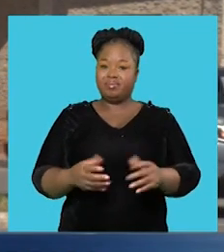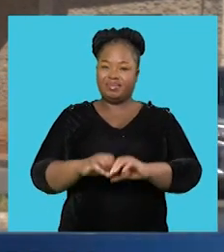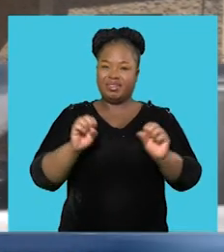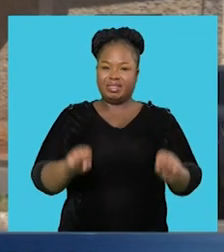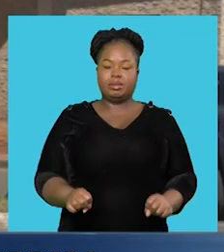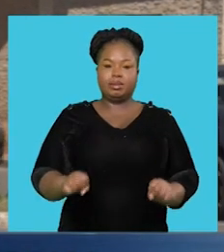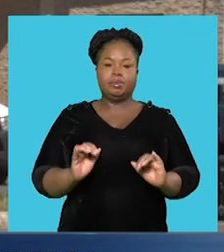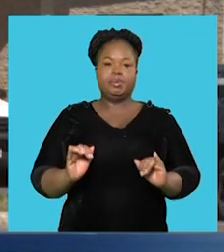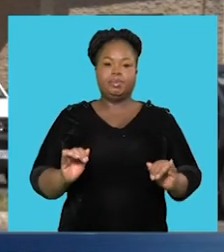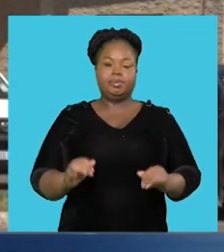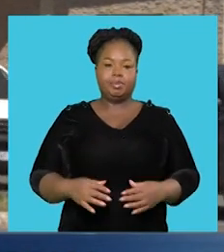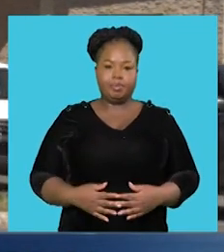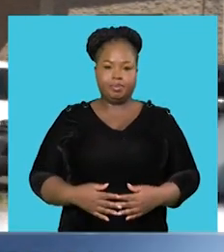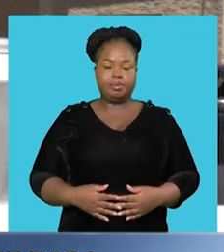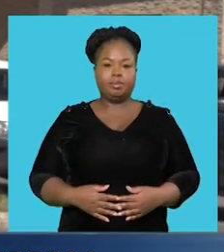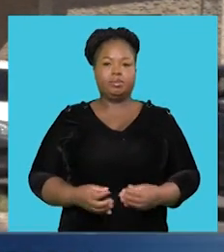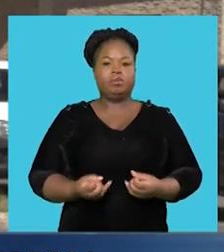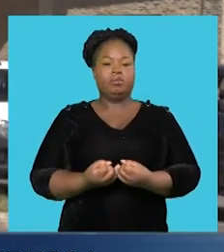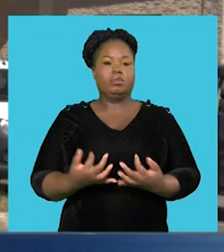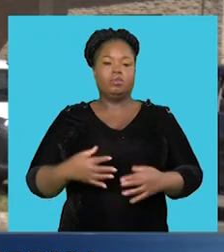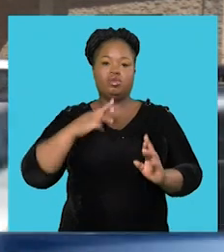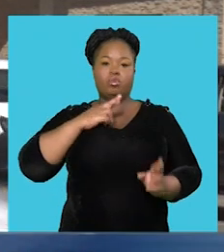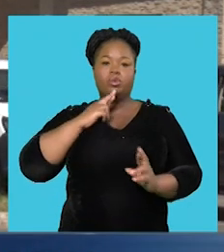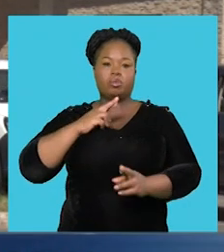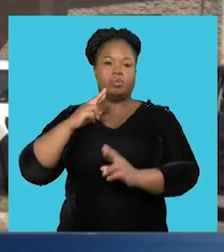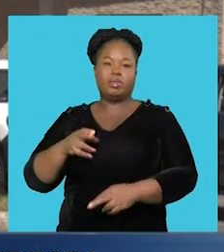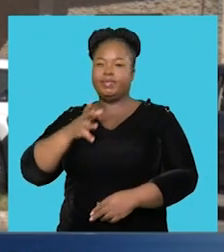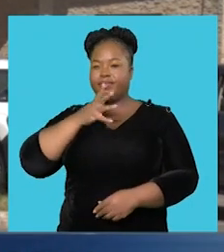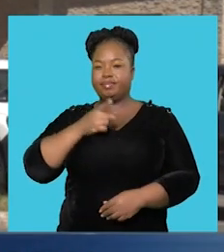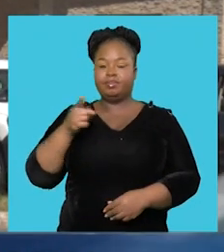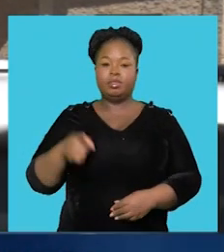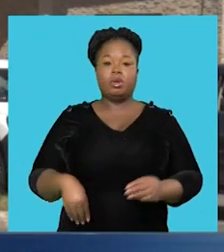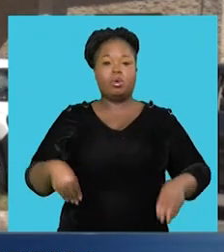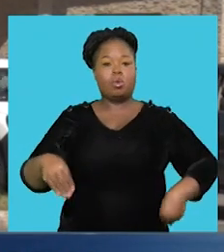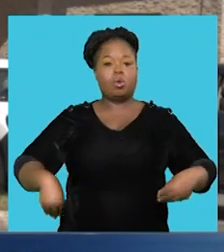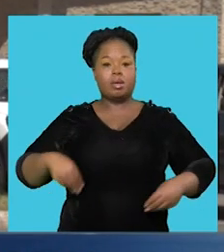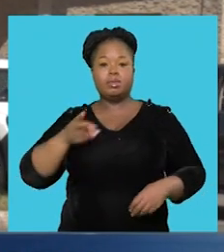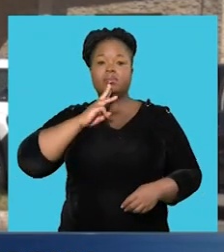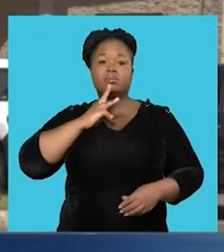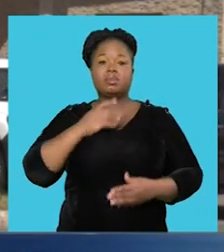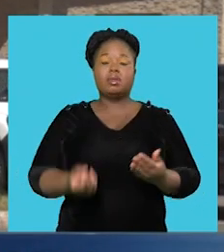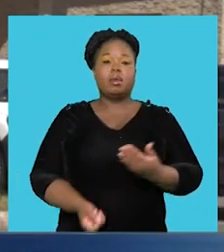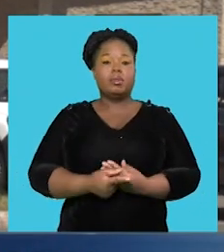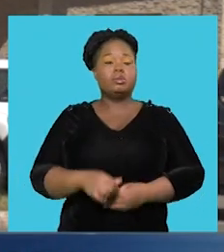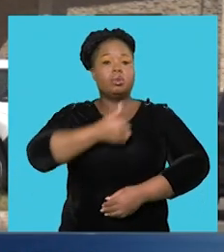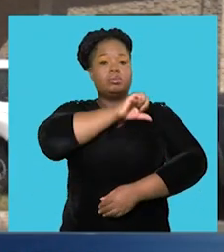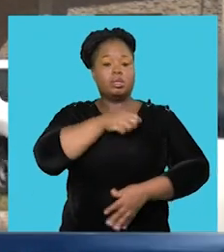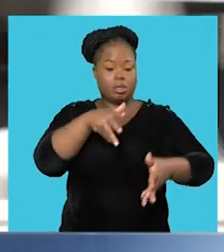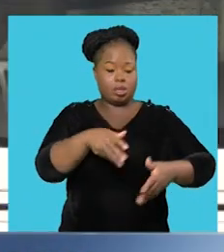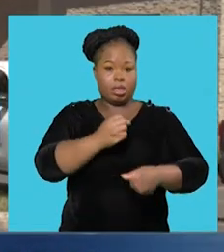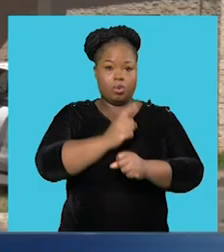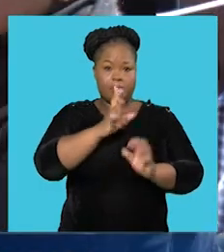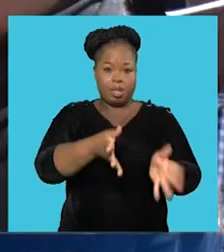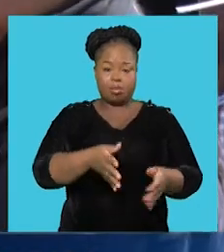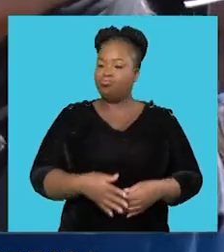system's decay. There are too many reports of how corruption has broken in our hospitals, not only here in Gauteng, throughout